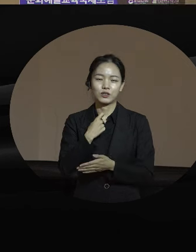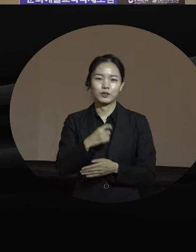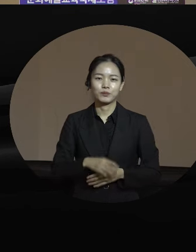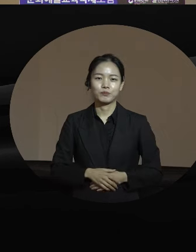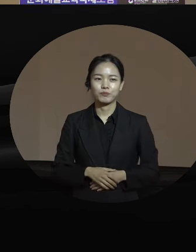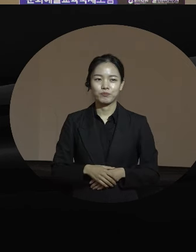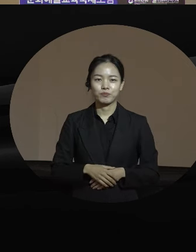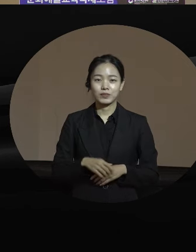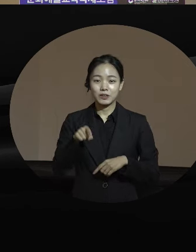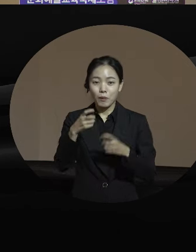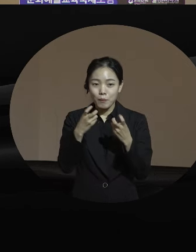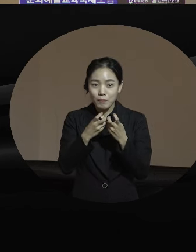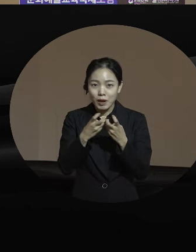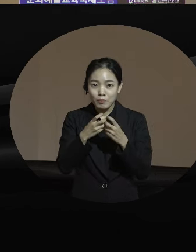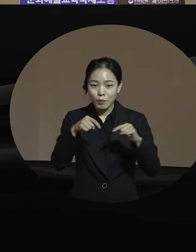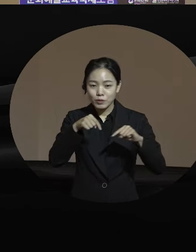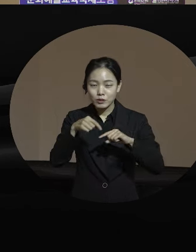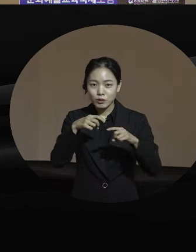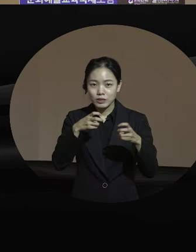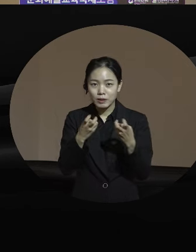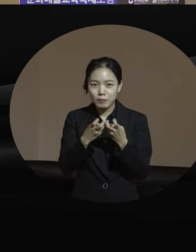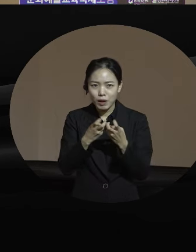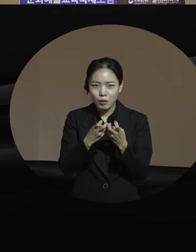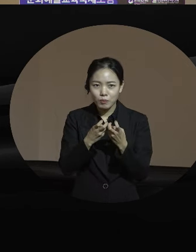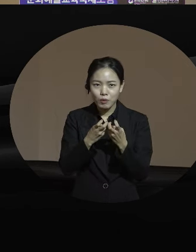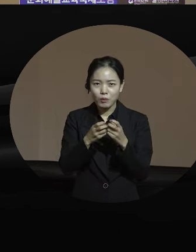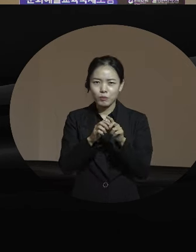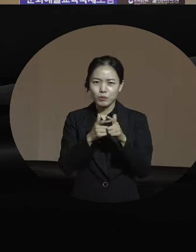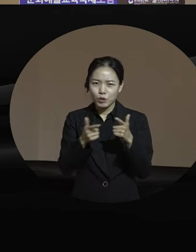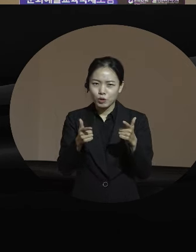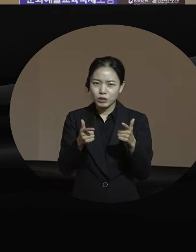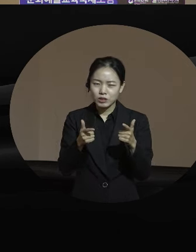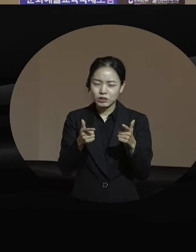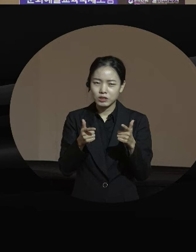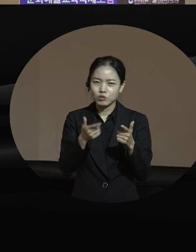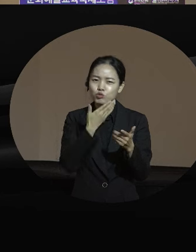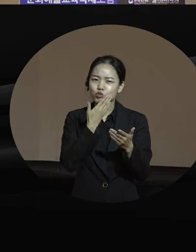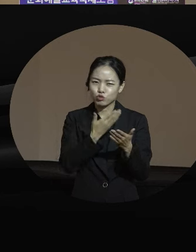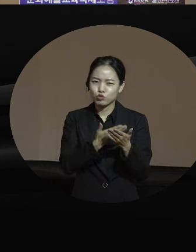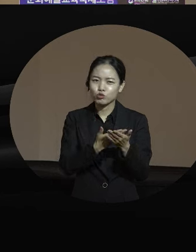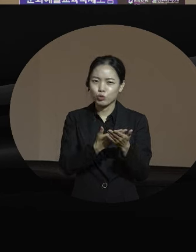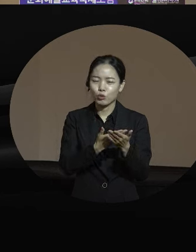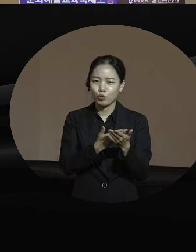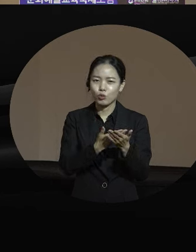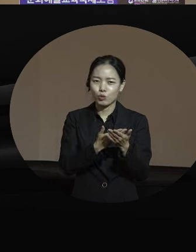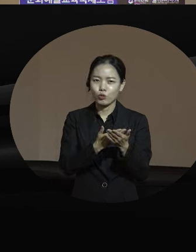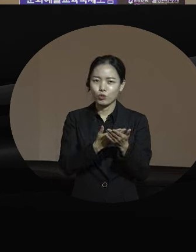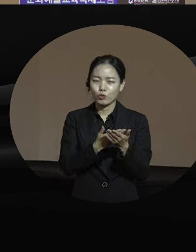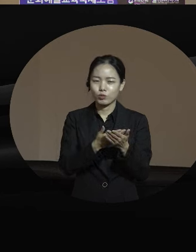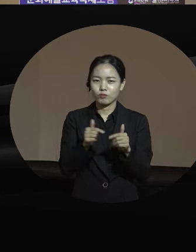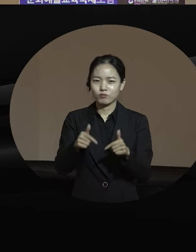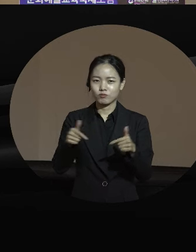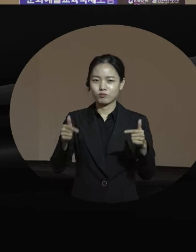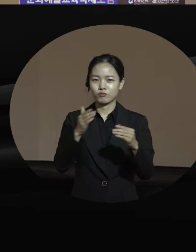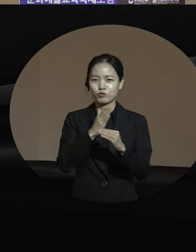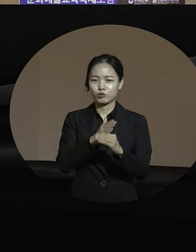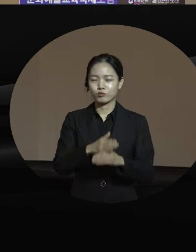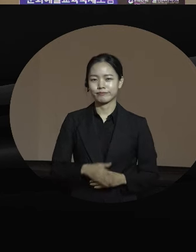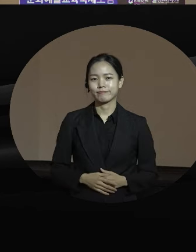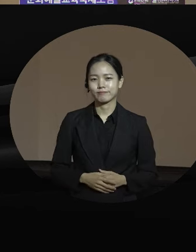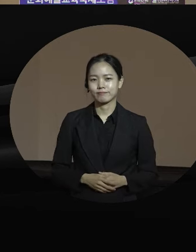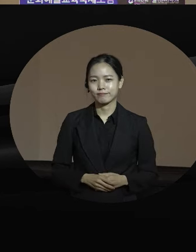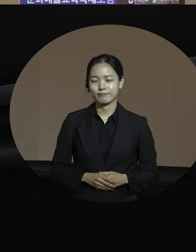strategy and its significance perhaps better than ever. The Finnish government submitted